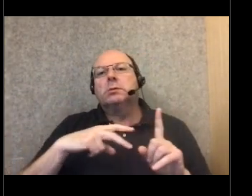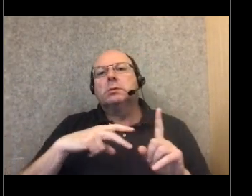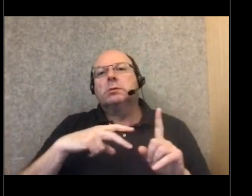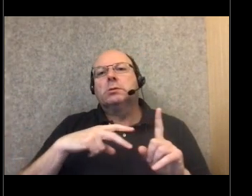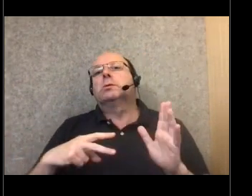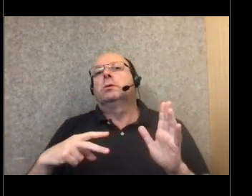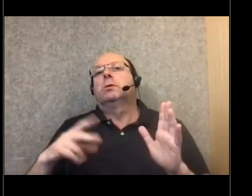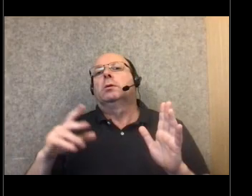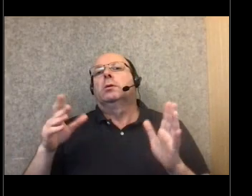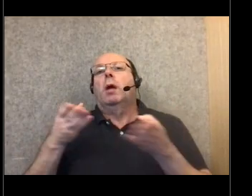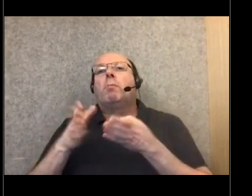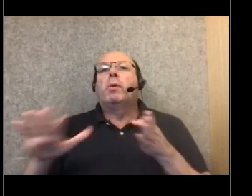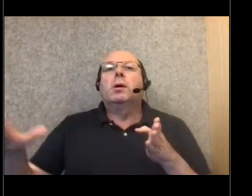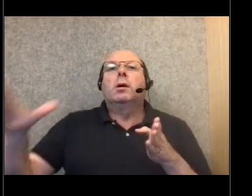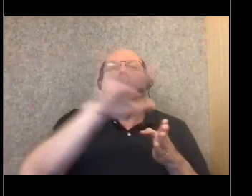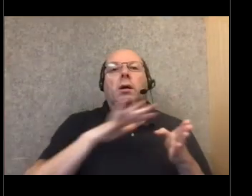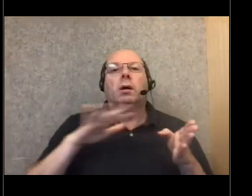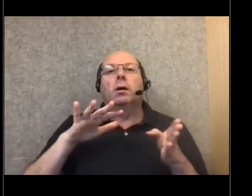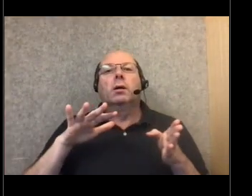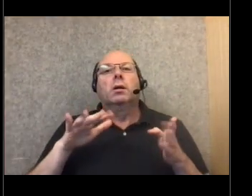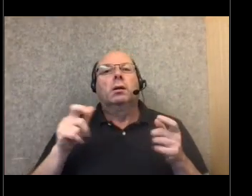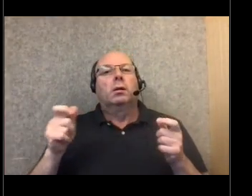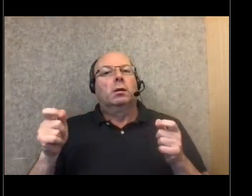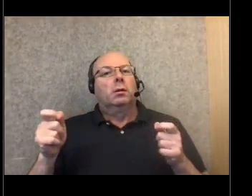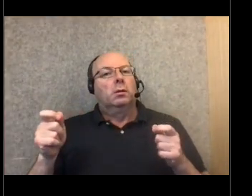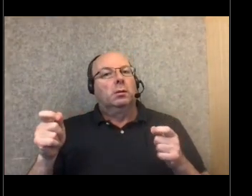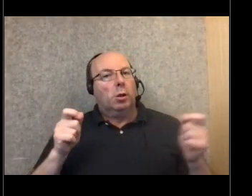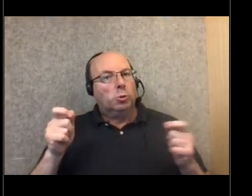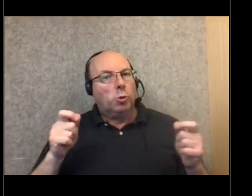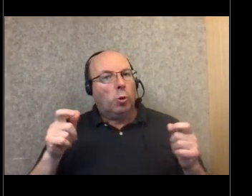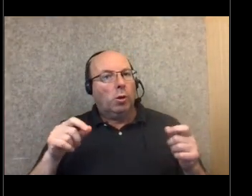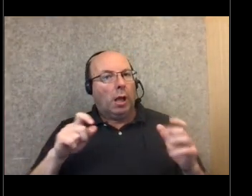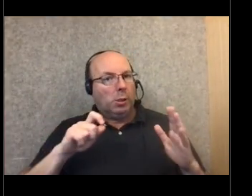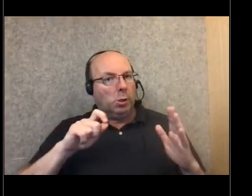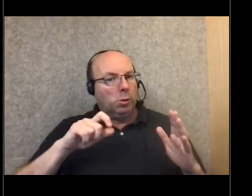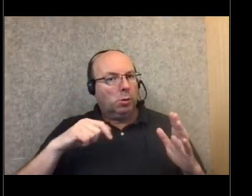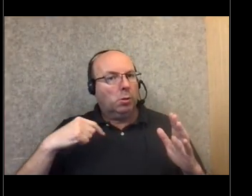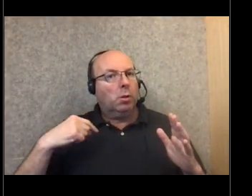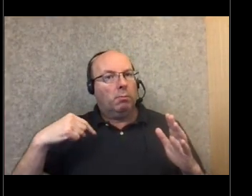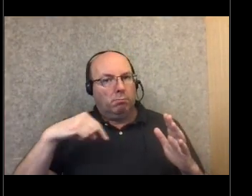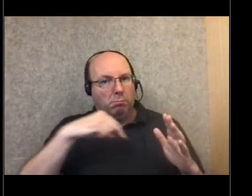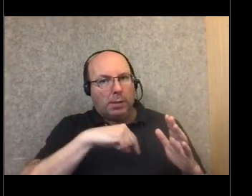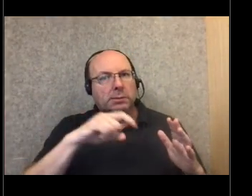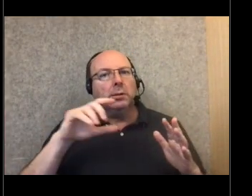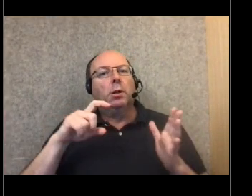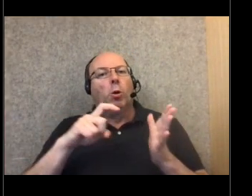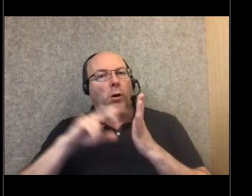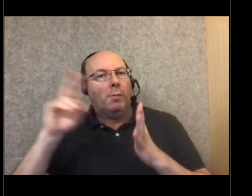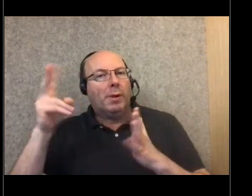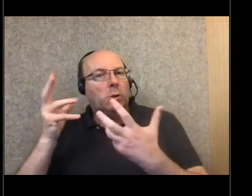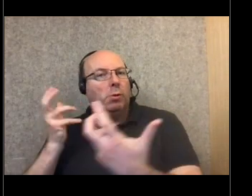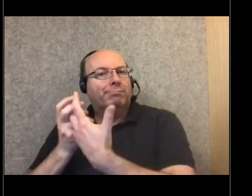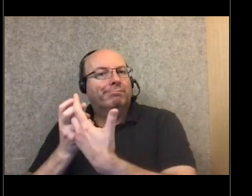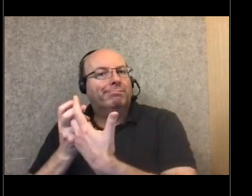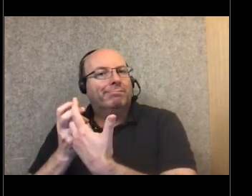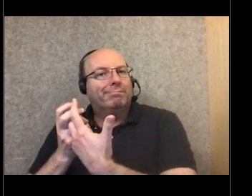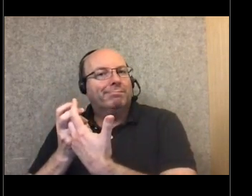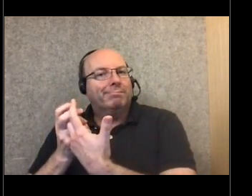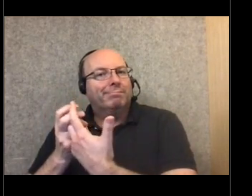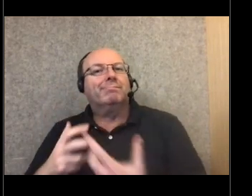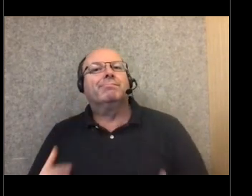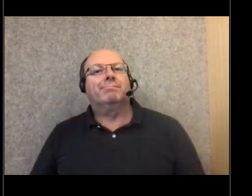areas are controls and operable parts that must comply with requirement 2 and must be on an